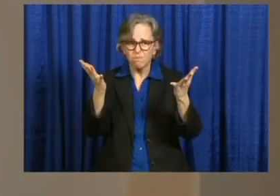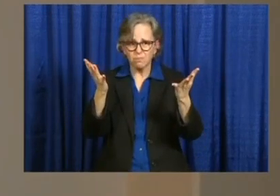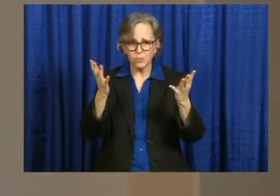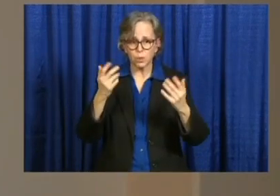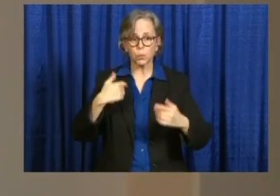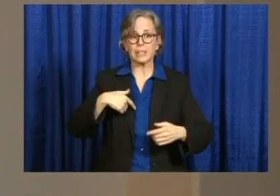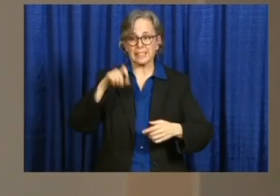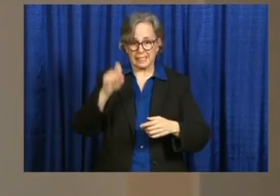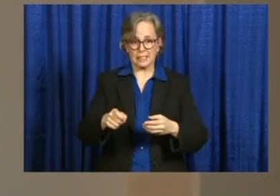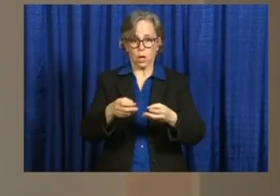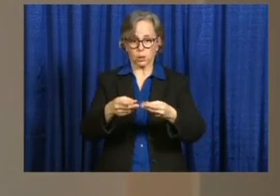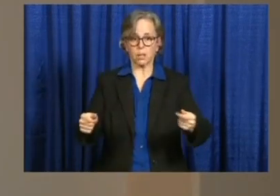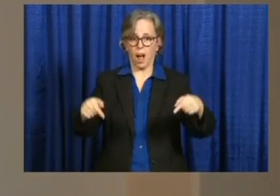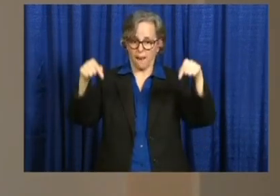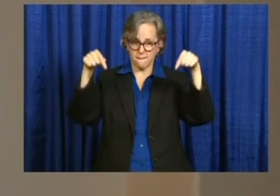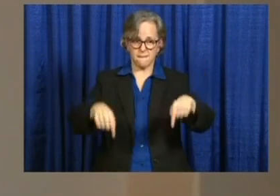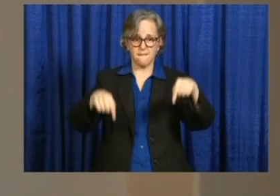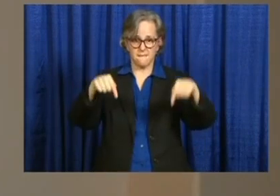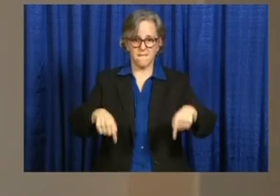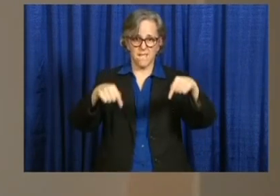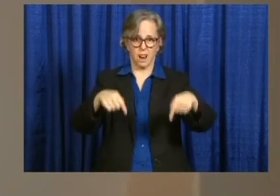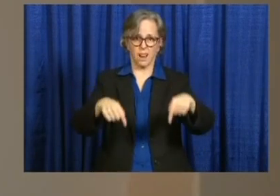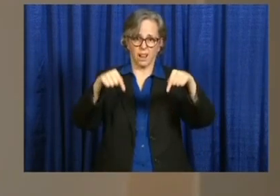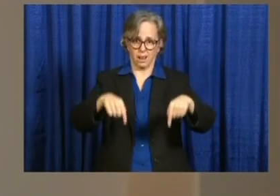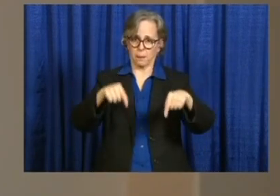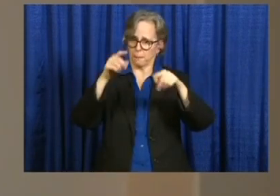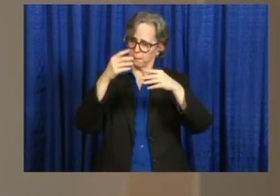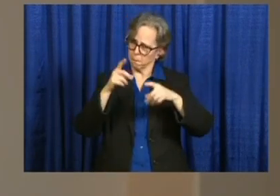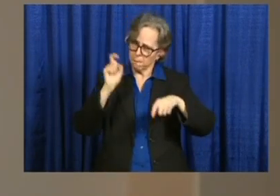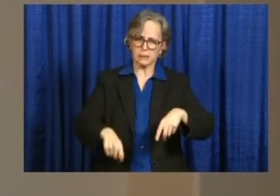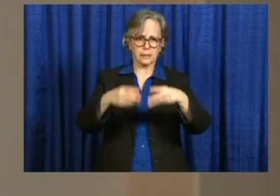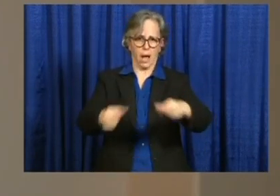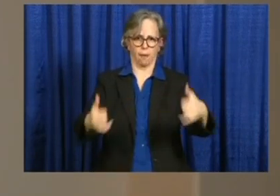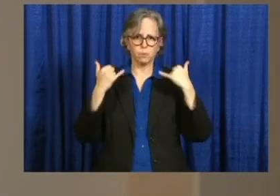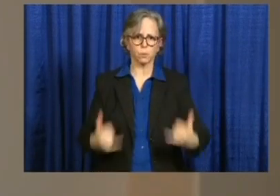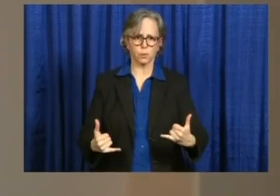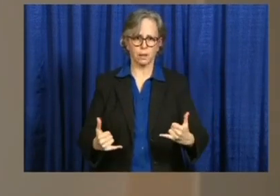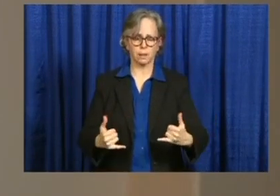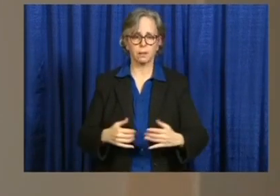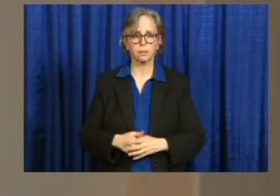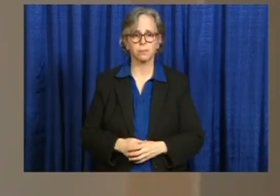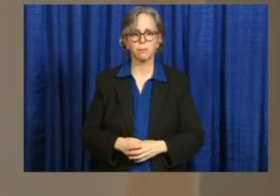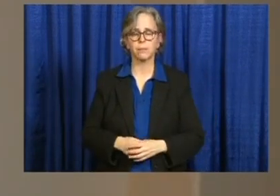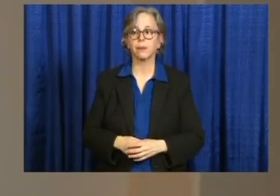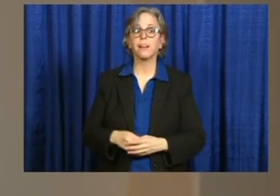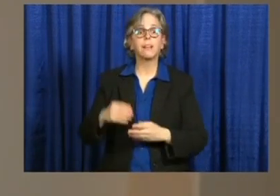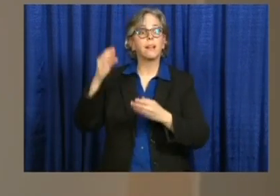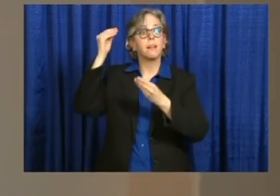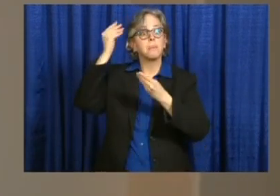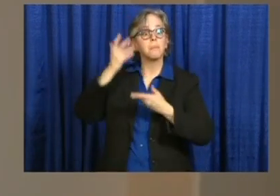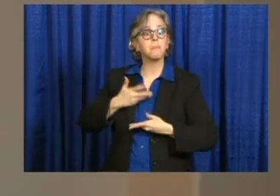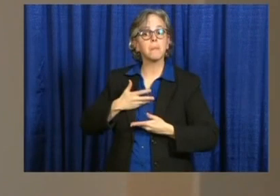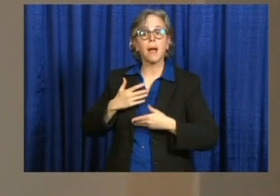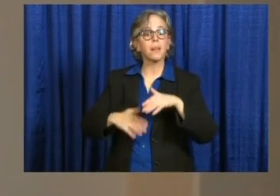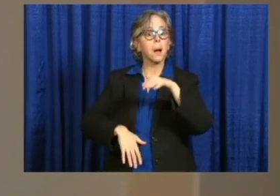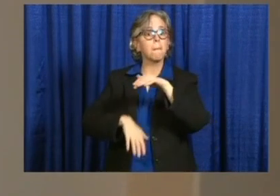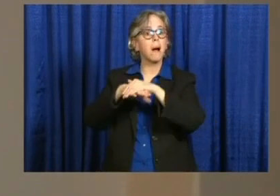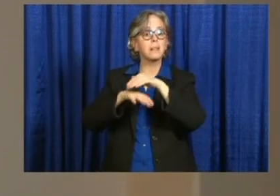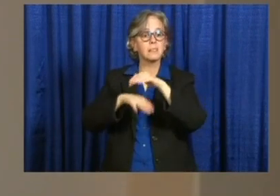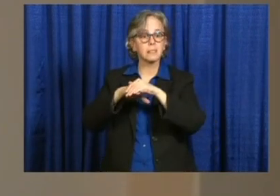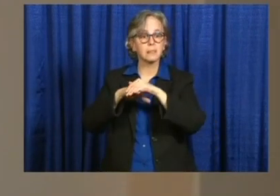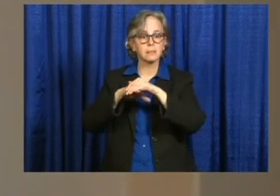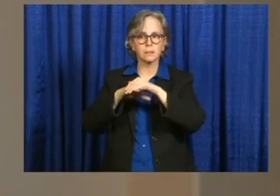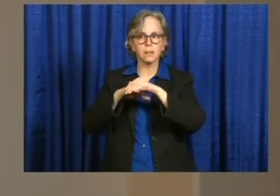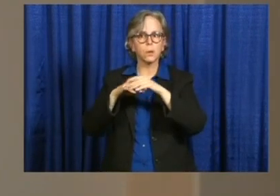these challenges. I was reassured that the capacity of the system has been increased 20 times on the